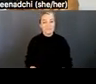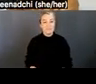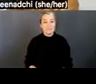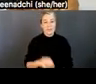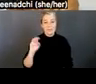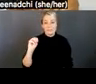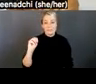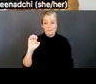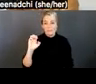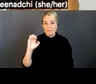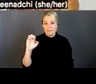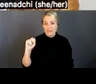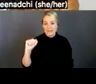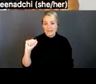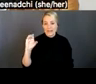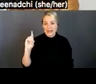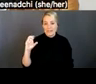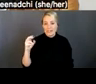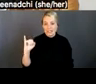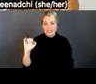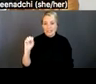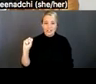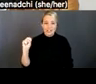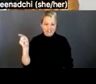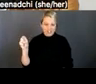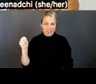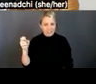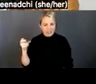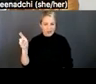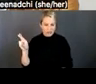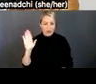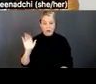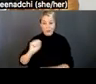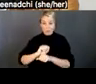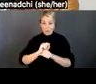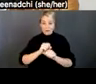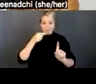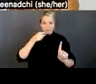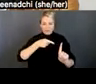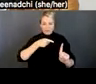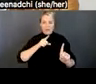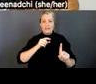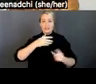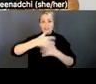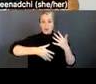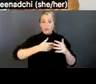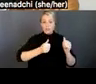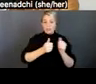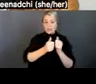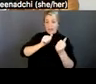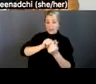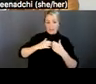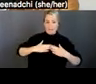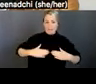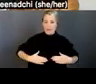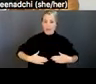Meenadchi, she, her, is a somatic healing practitioner whose work centers social change and embodied transformation. Using